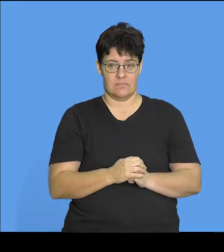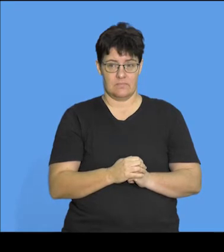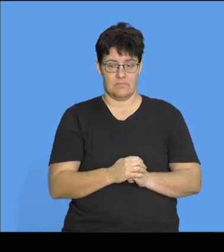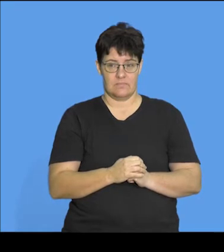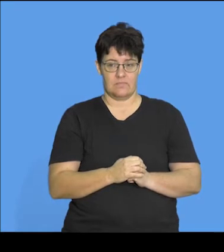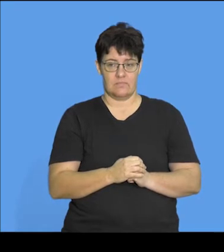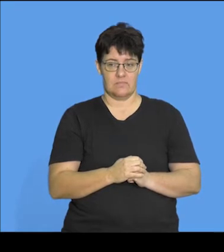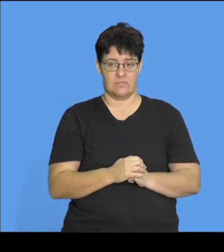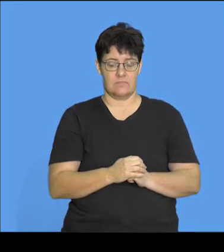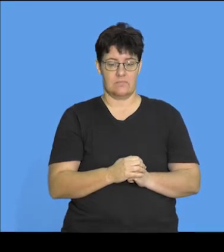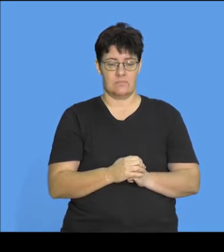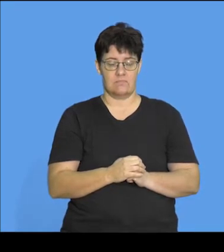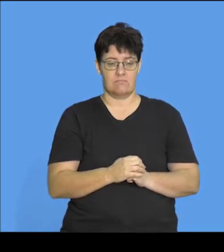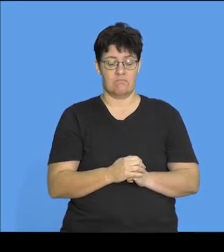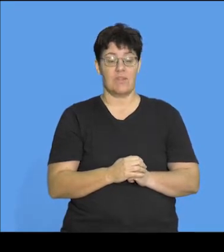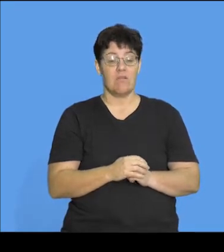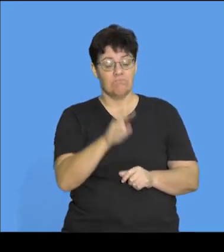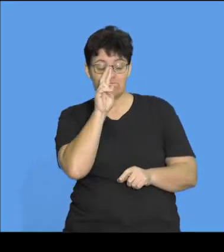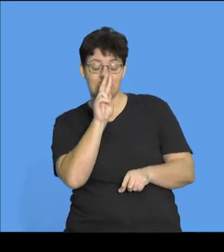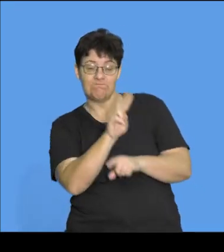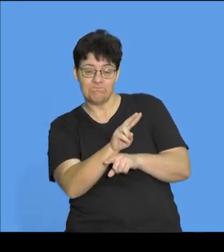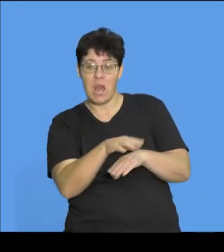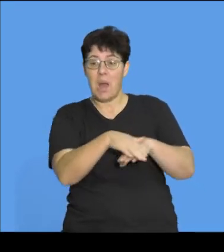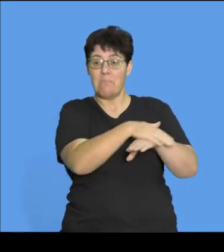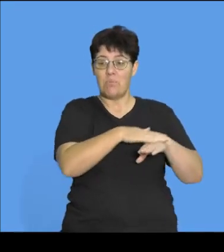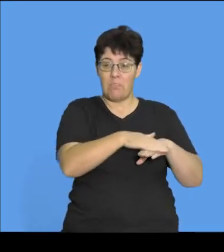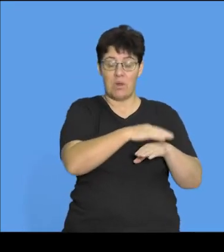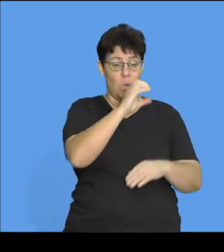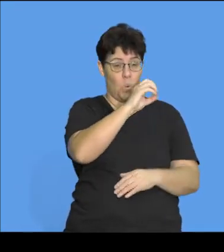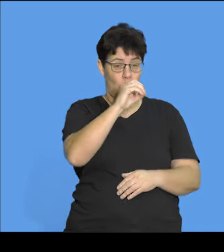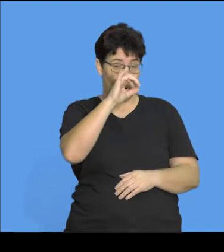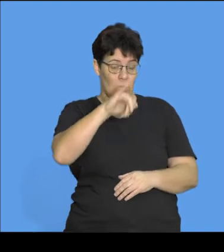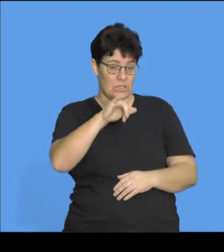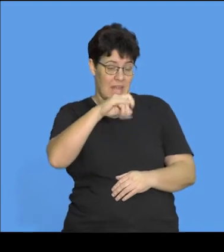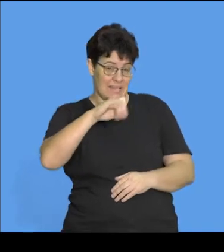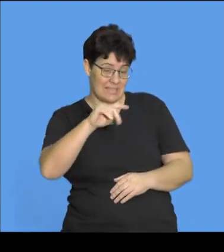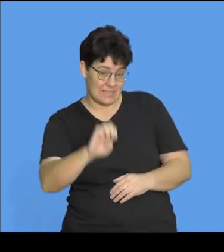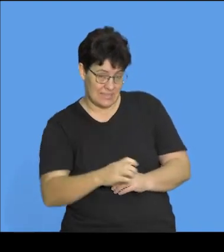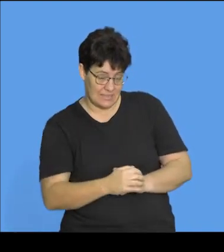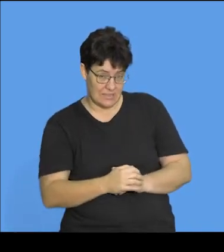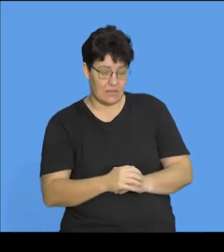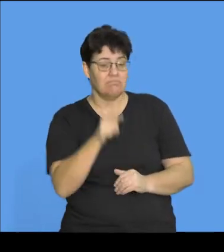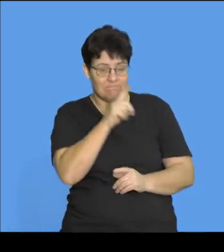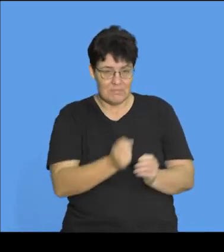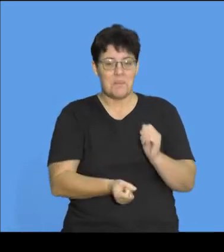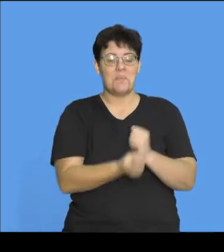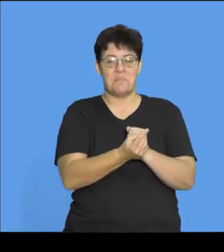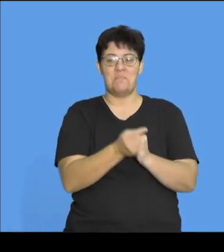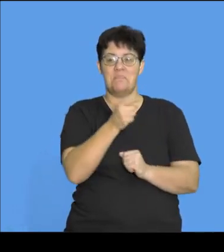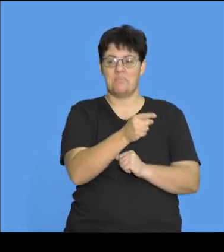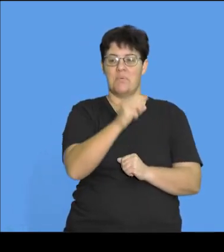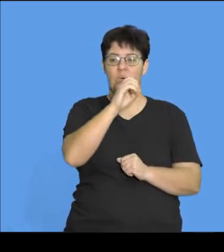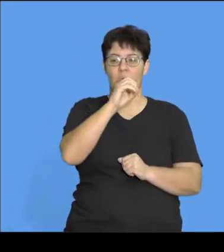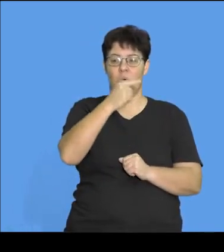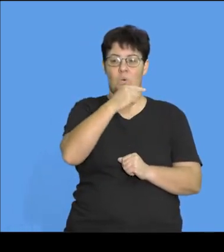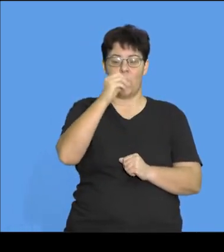So, an overview of the primary oocyte. This is the oocyte that arises from the oogonium via